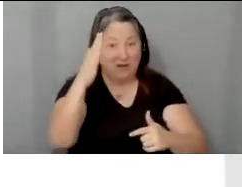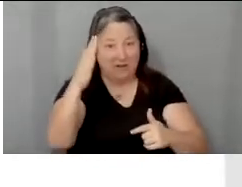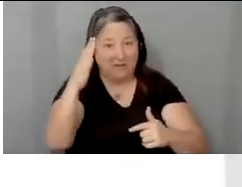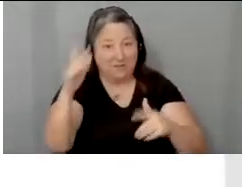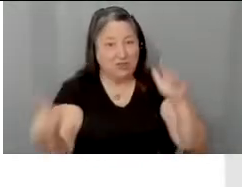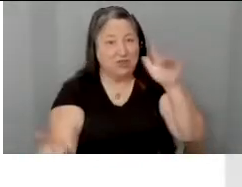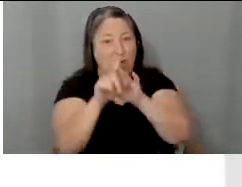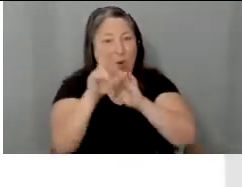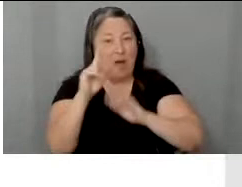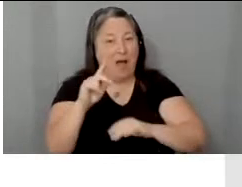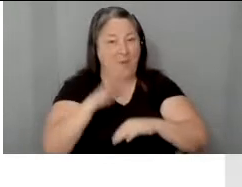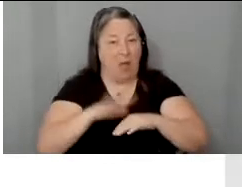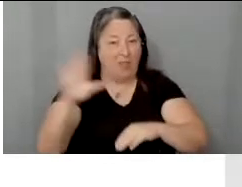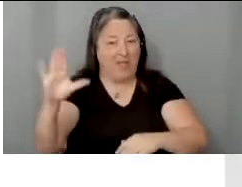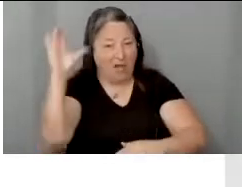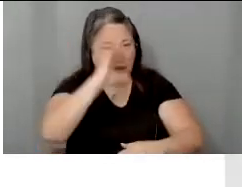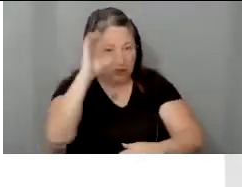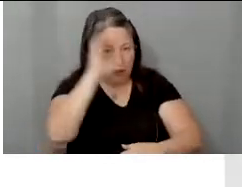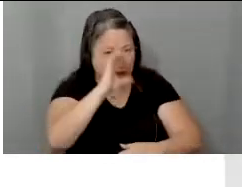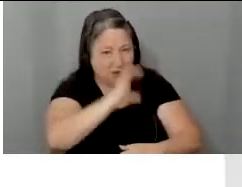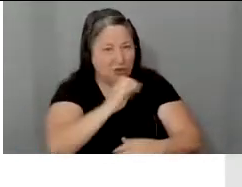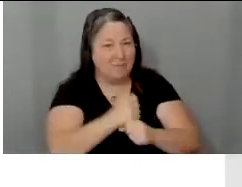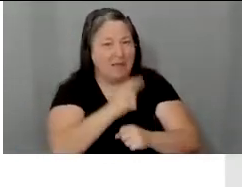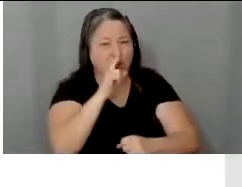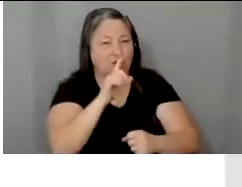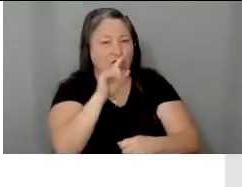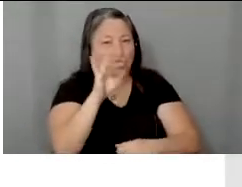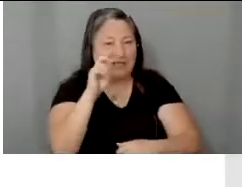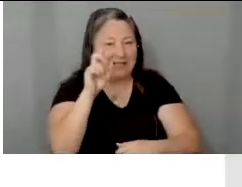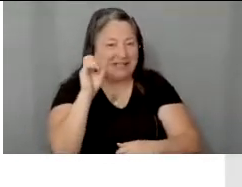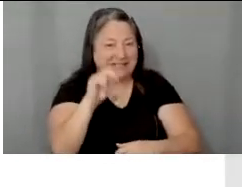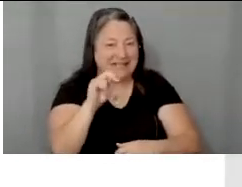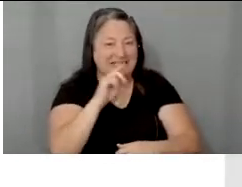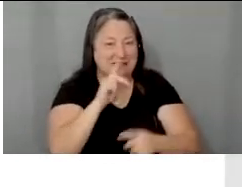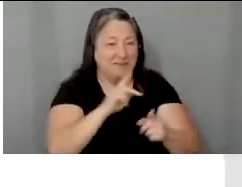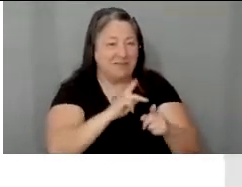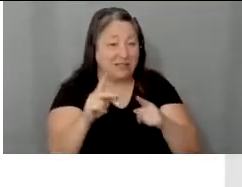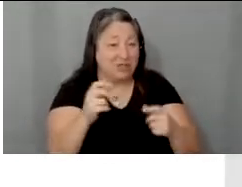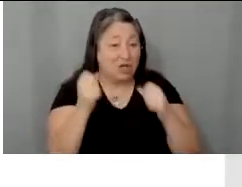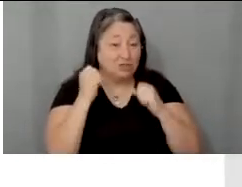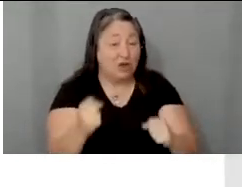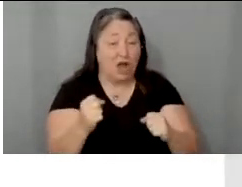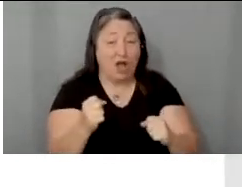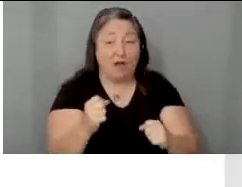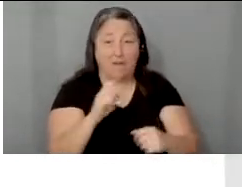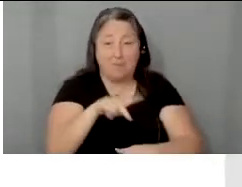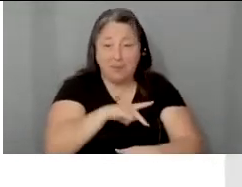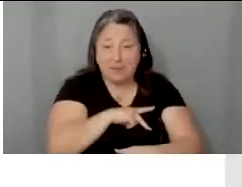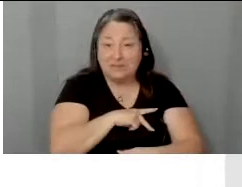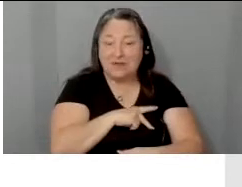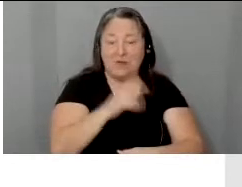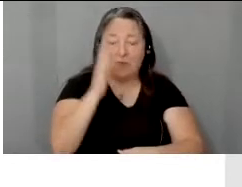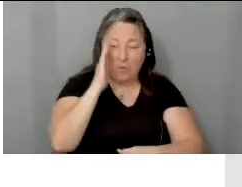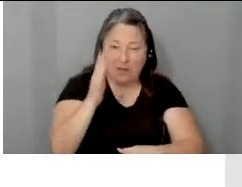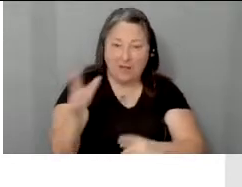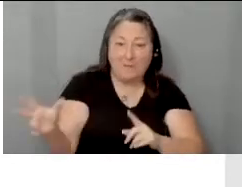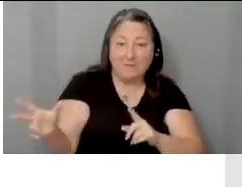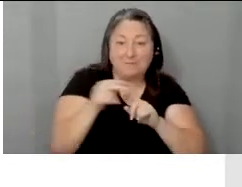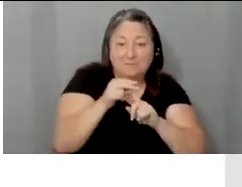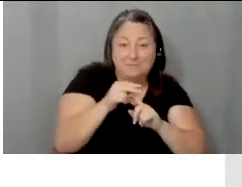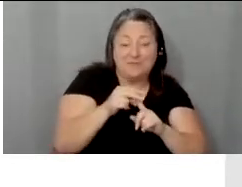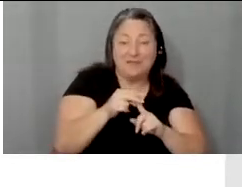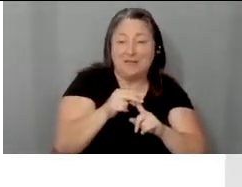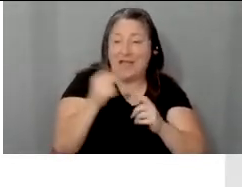So just make sure that your LinkedIn is professional. A strong personal brand will provide recruiters, employers, and contacts with a